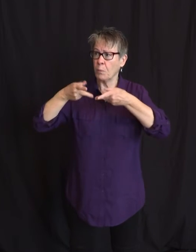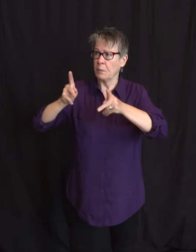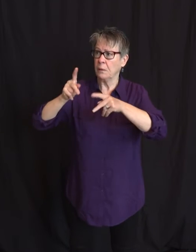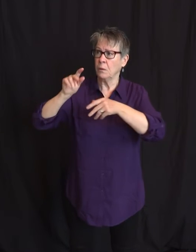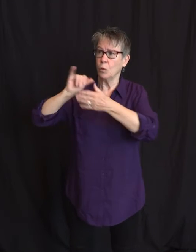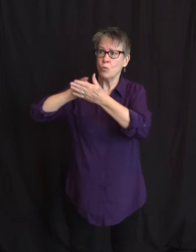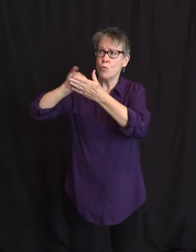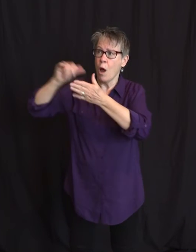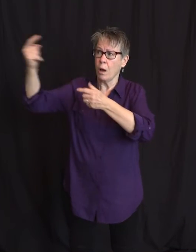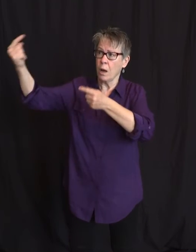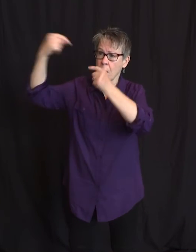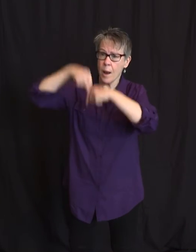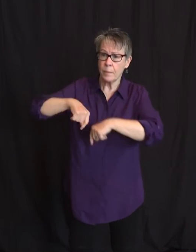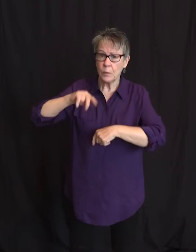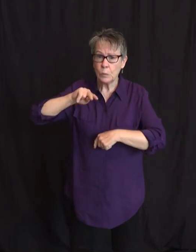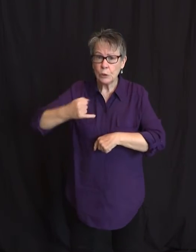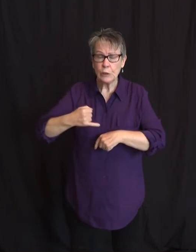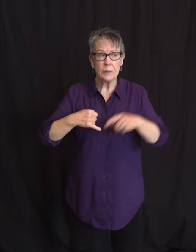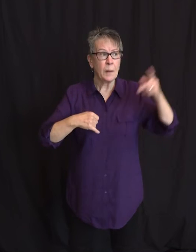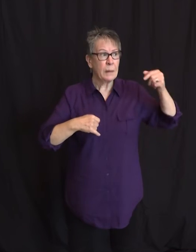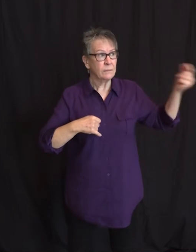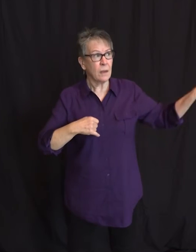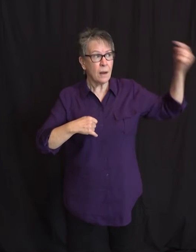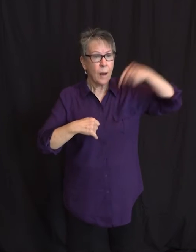outbreak? Okay.